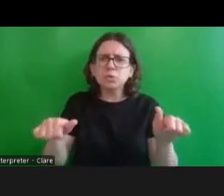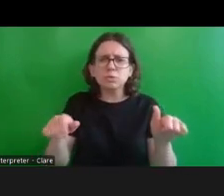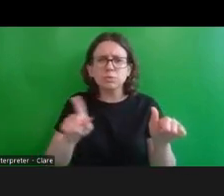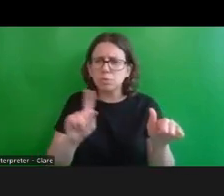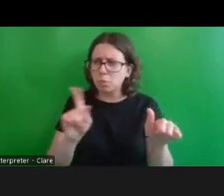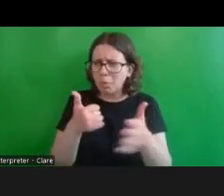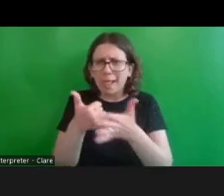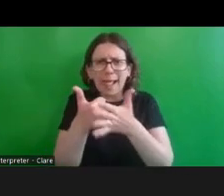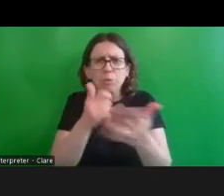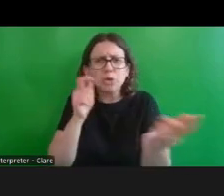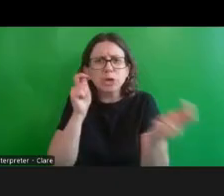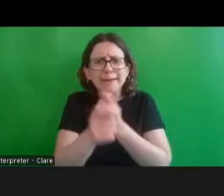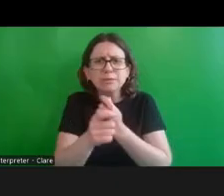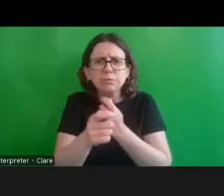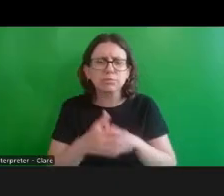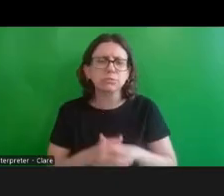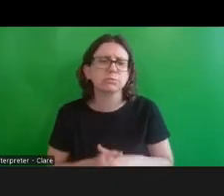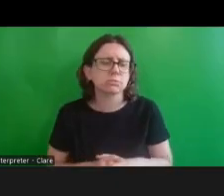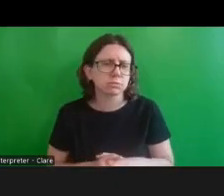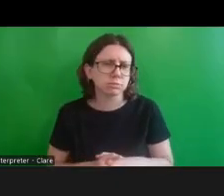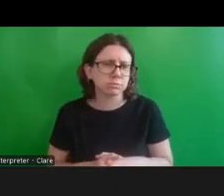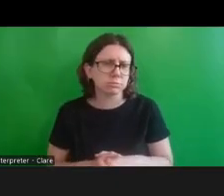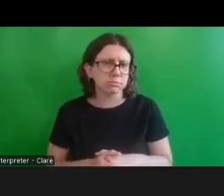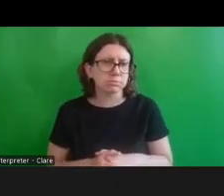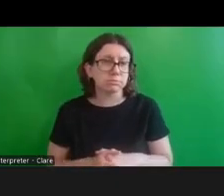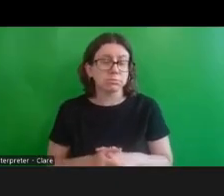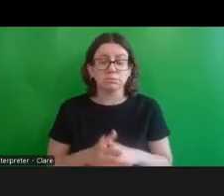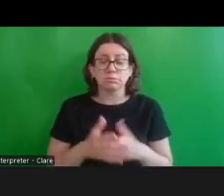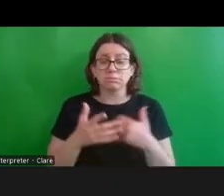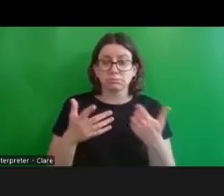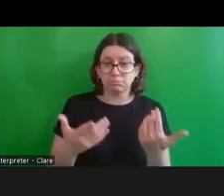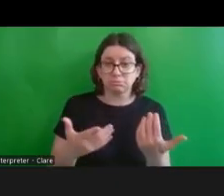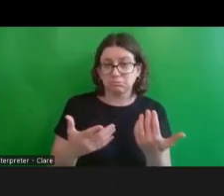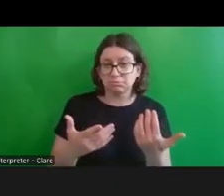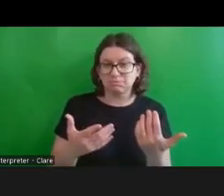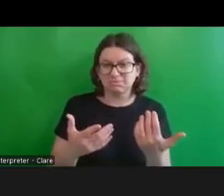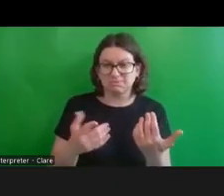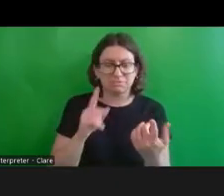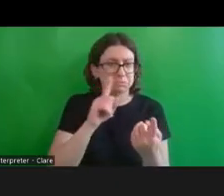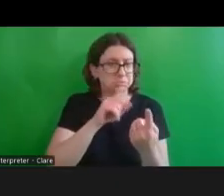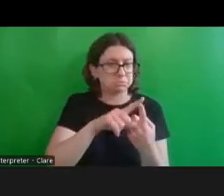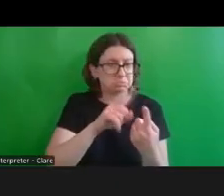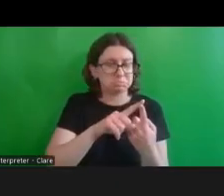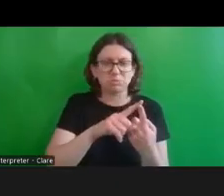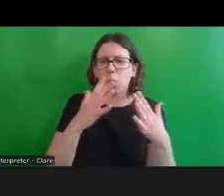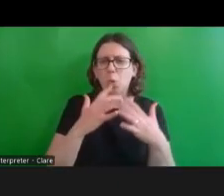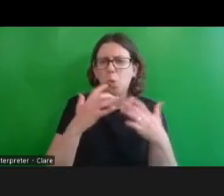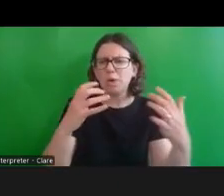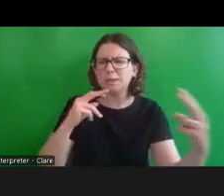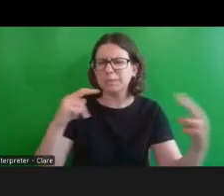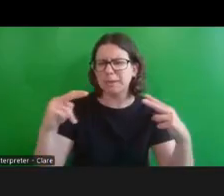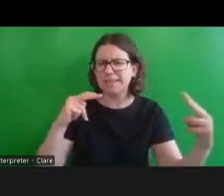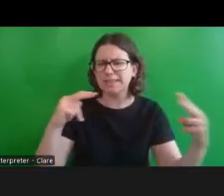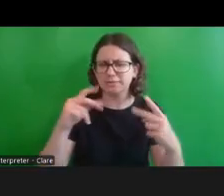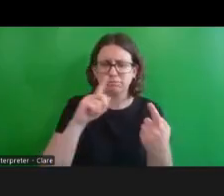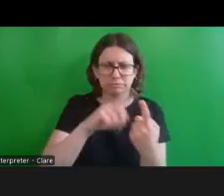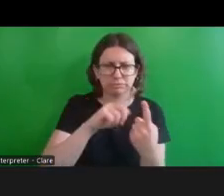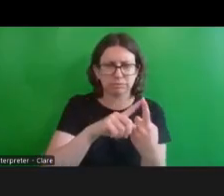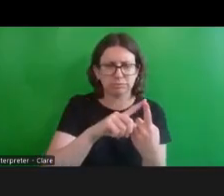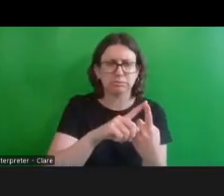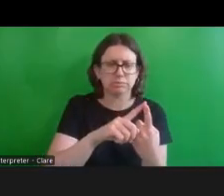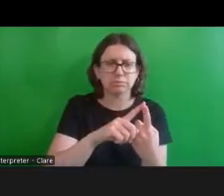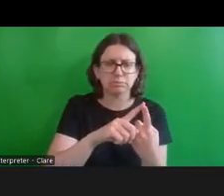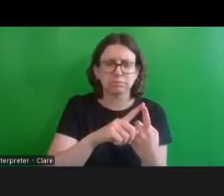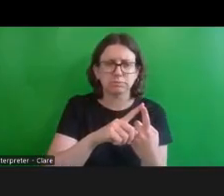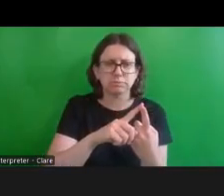change these patterns. So just from a kind of audience perspective,